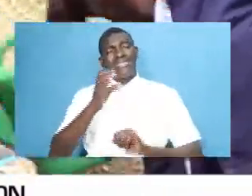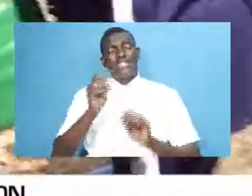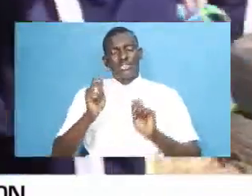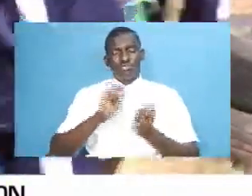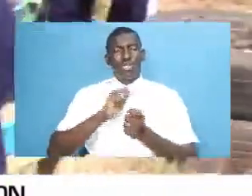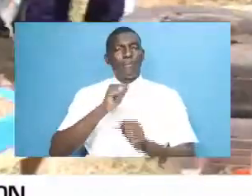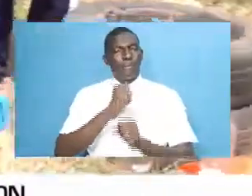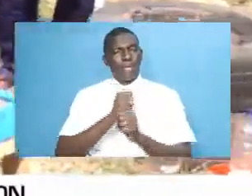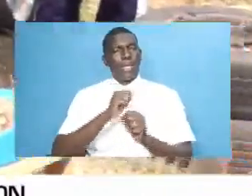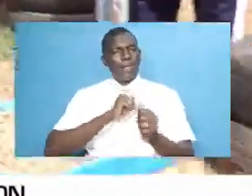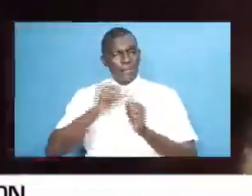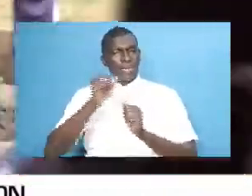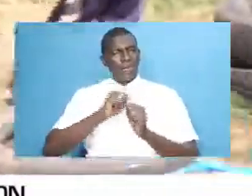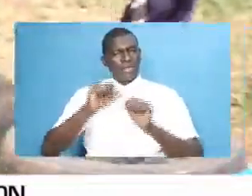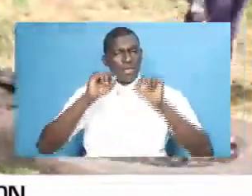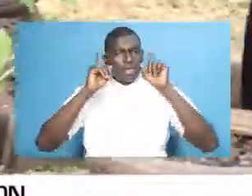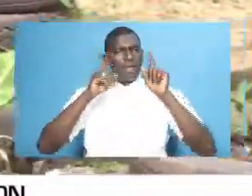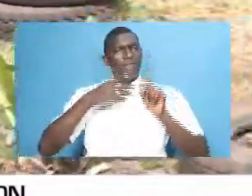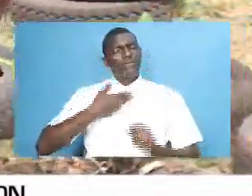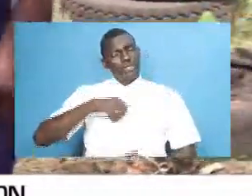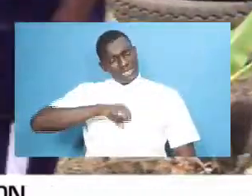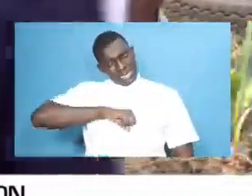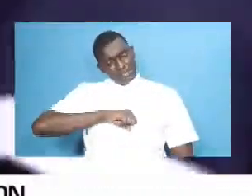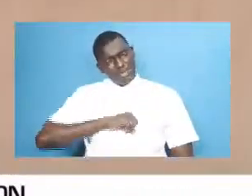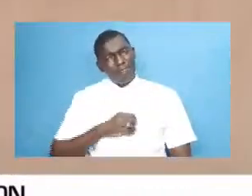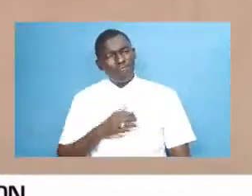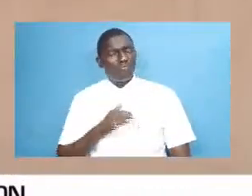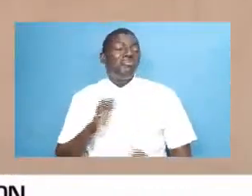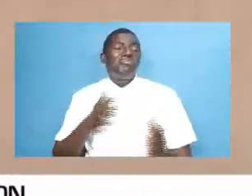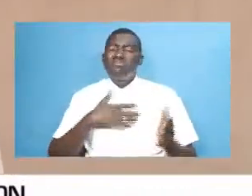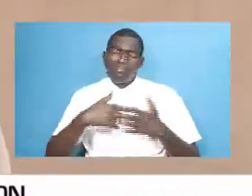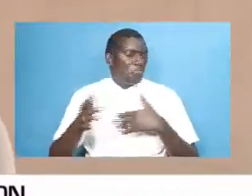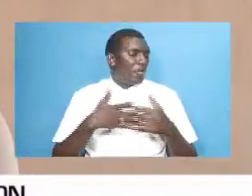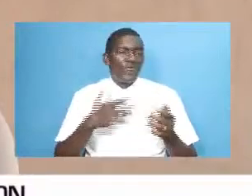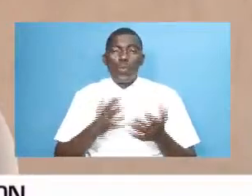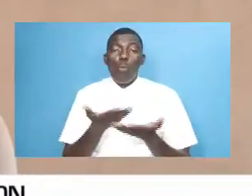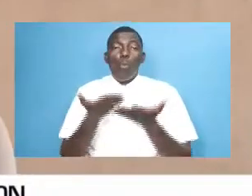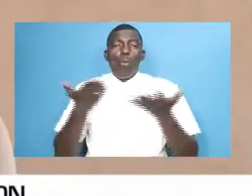and make a better life for themselves, regardless of where they are.